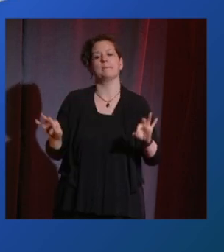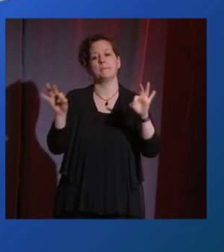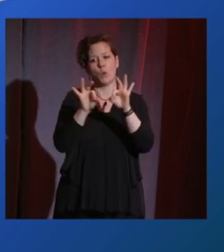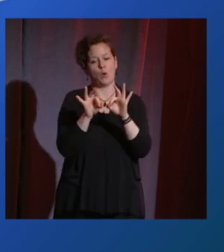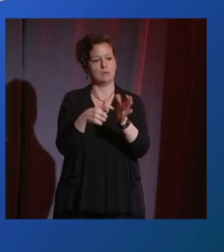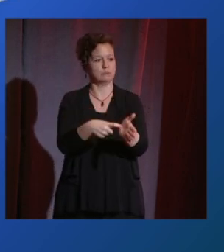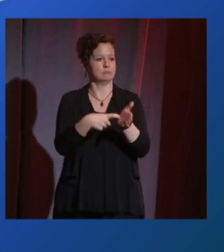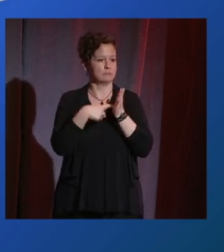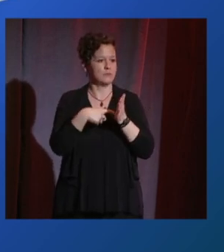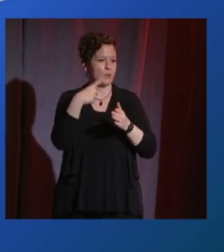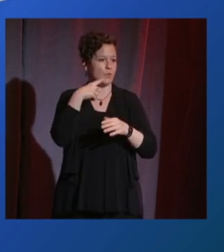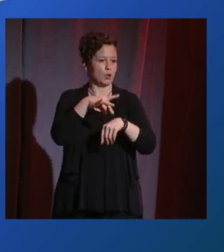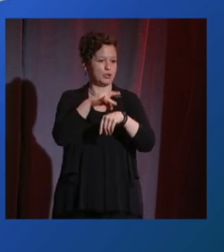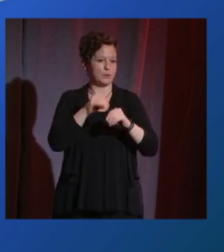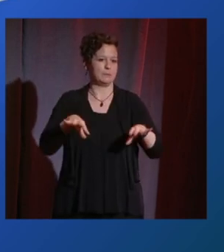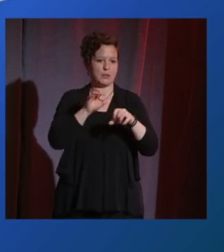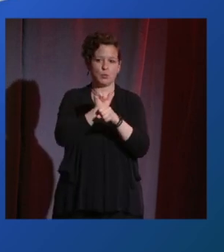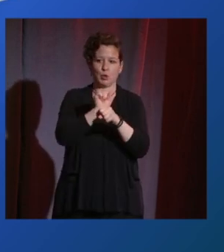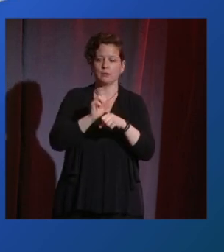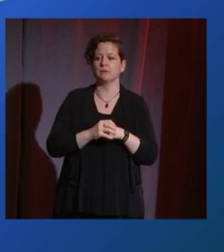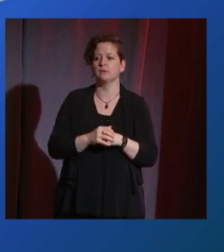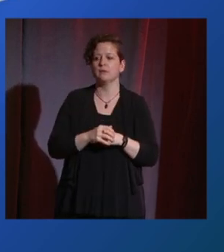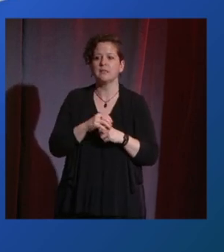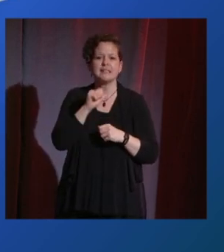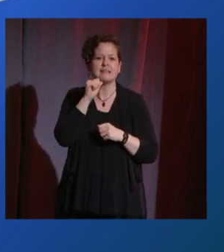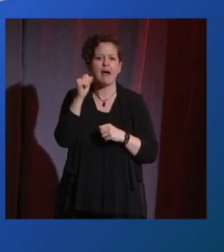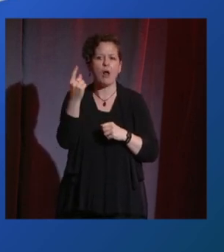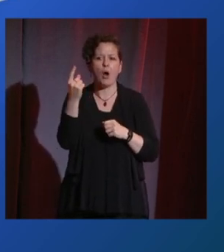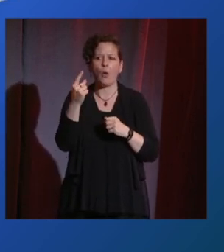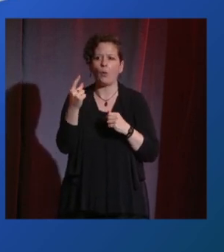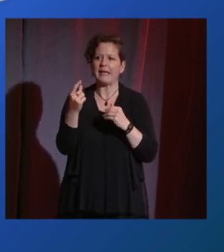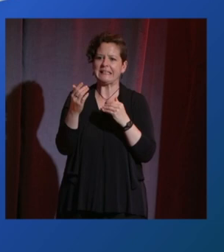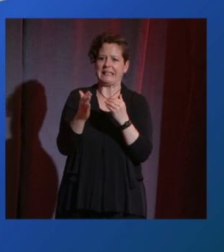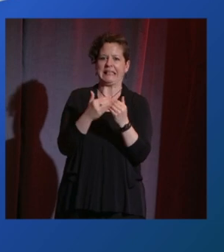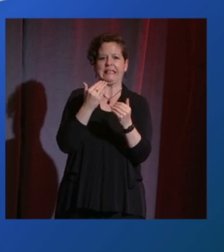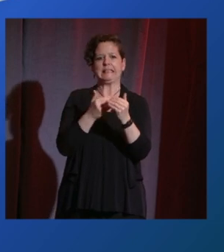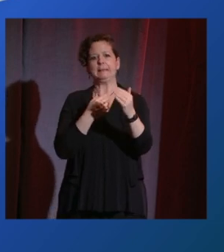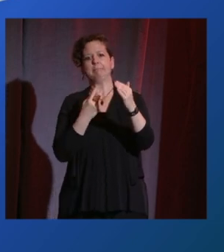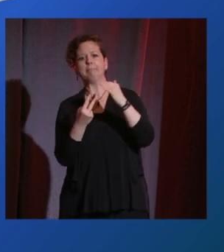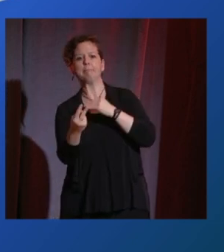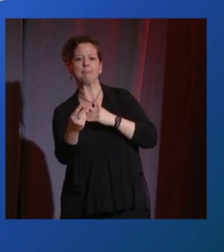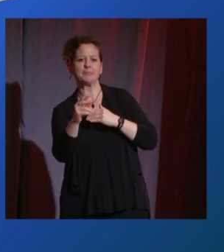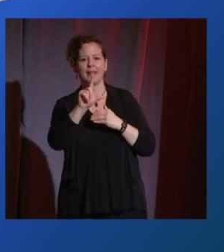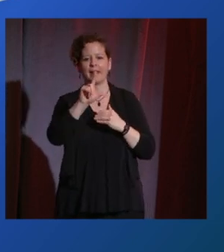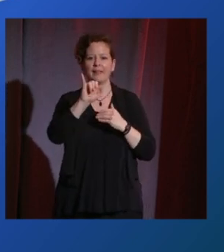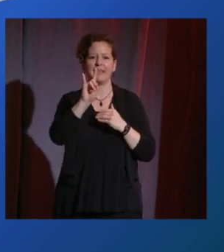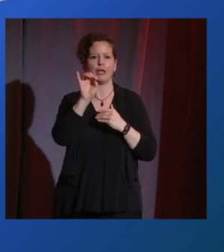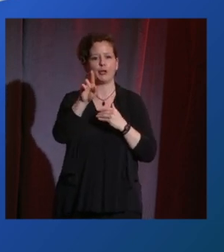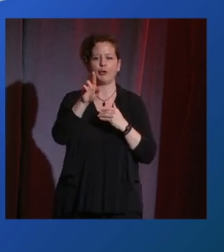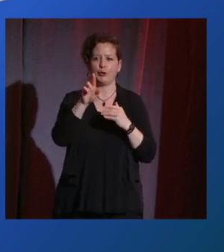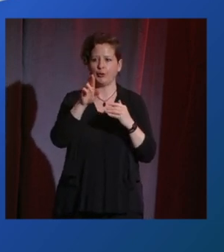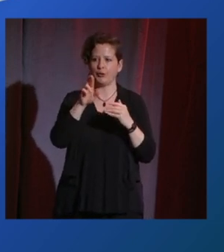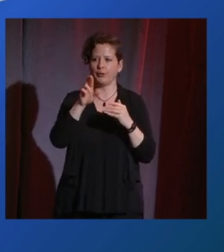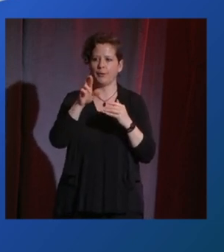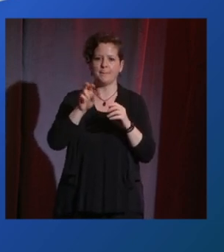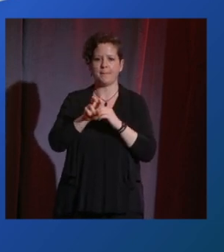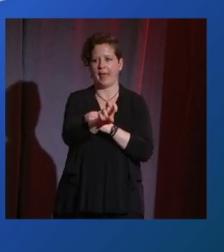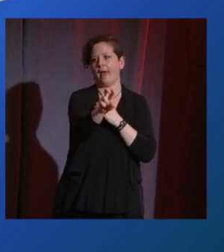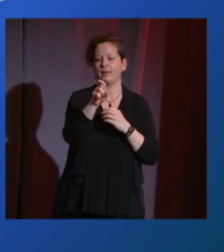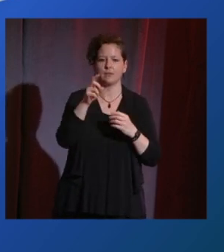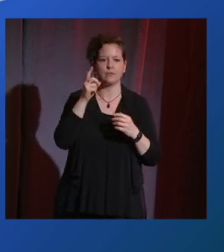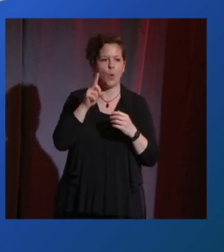and so um it's not always a linear Direction in terms of educ educational courses Etc